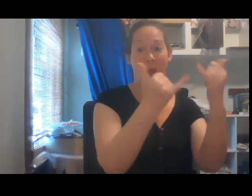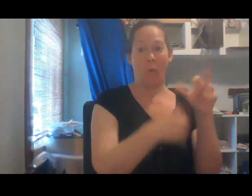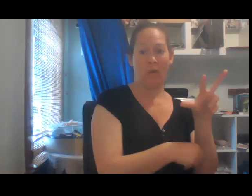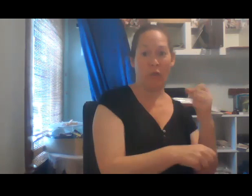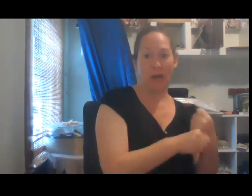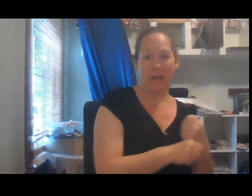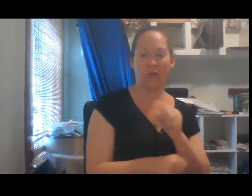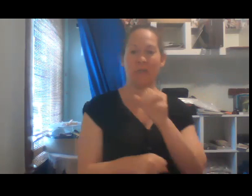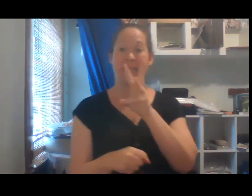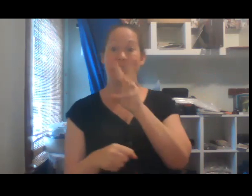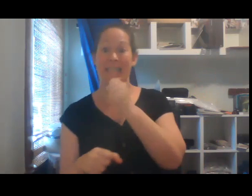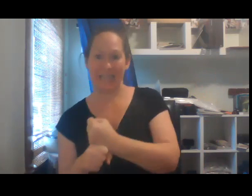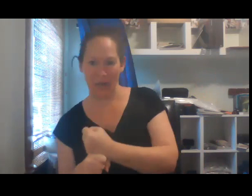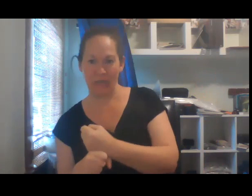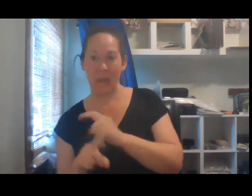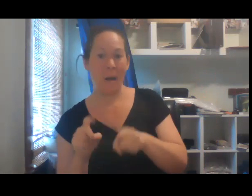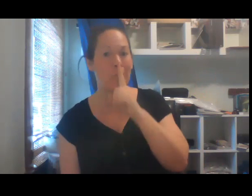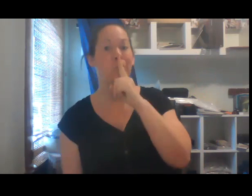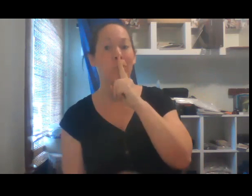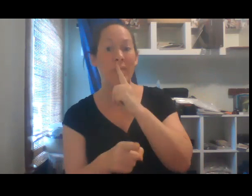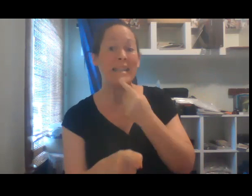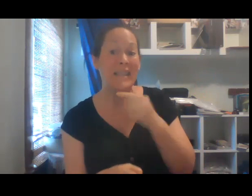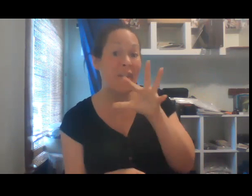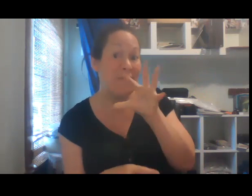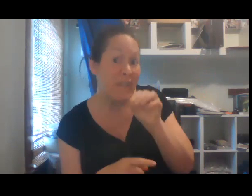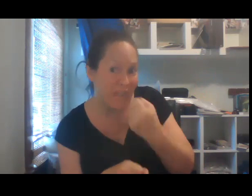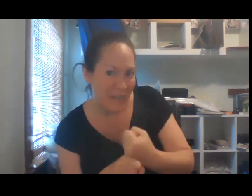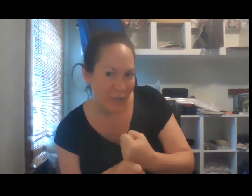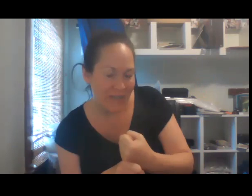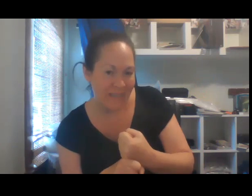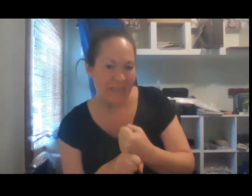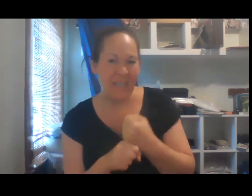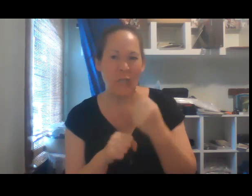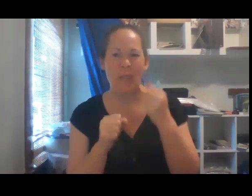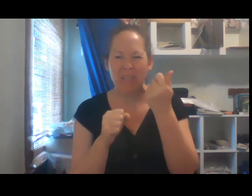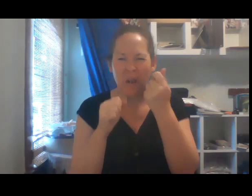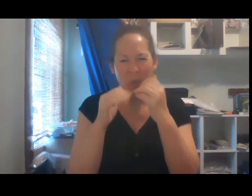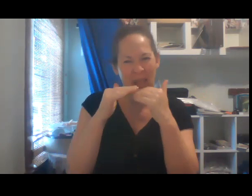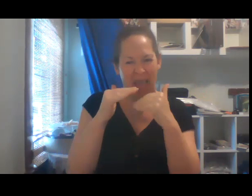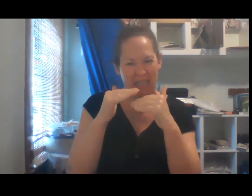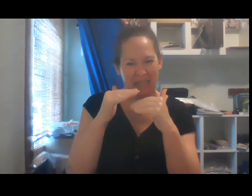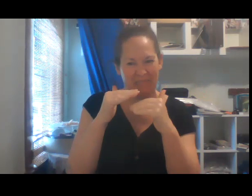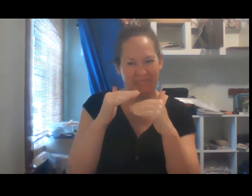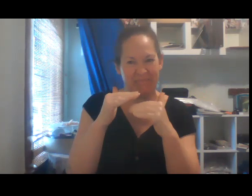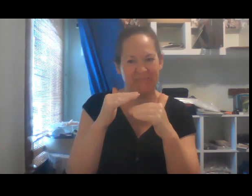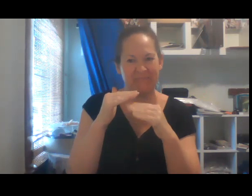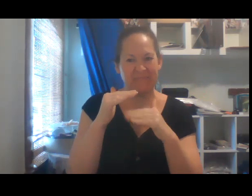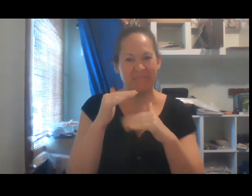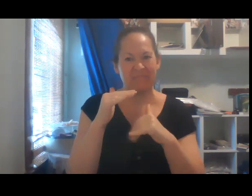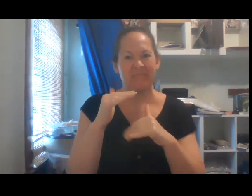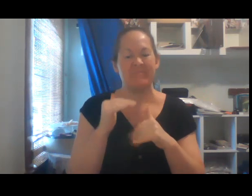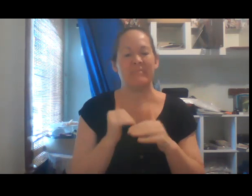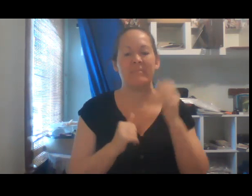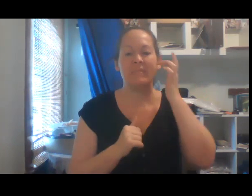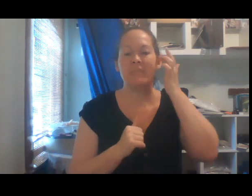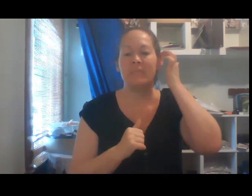years. And what I'm looking for is in 50 years, so it's going to be somewhere around there. I just want to think about my